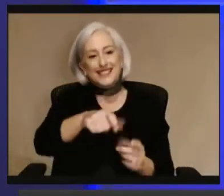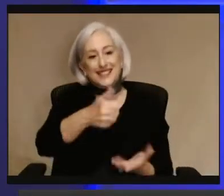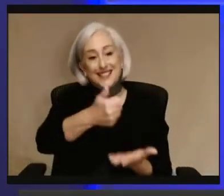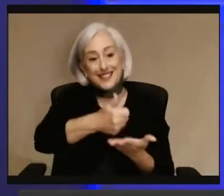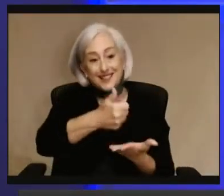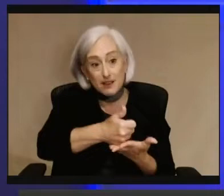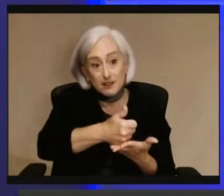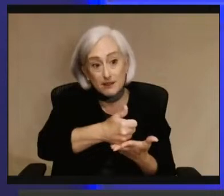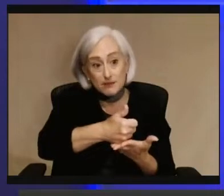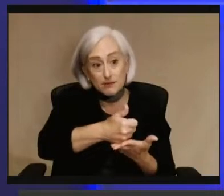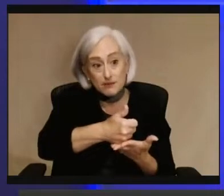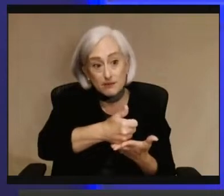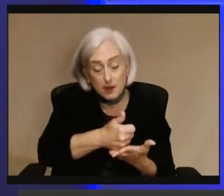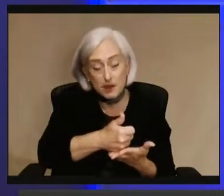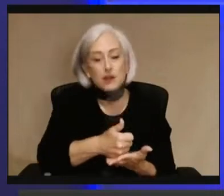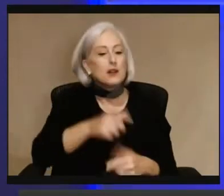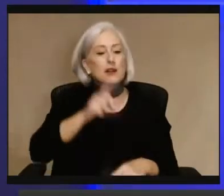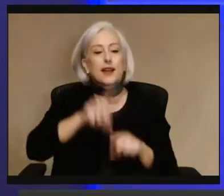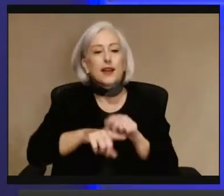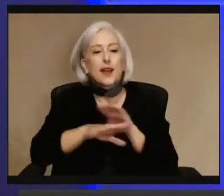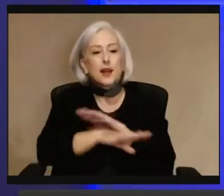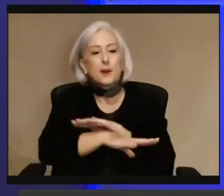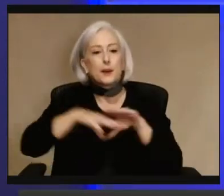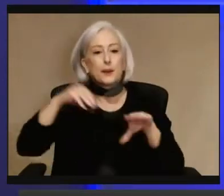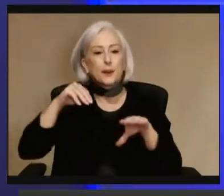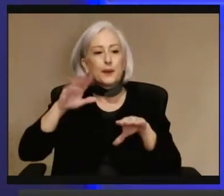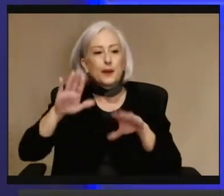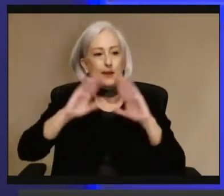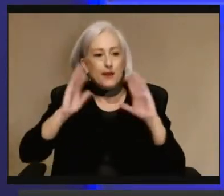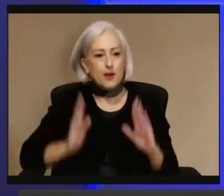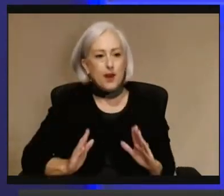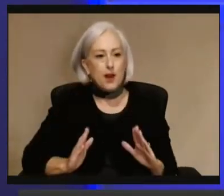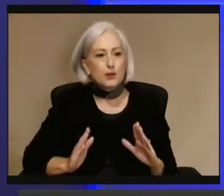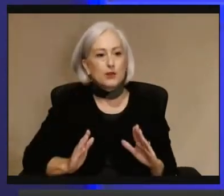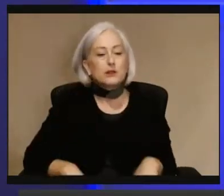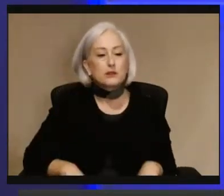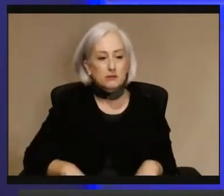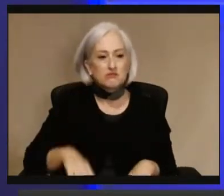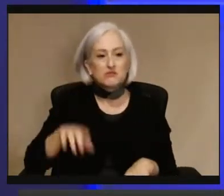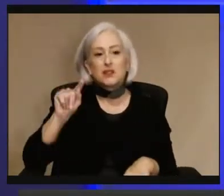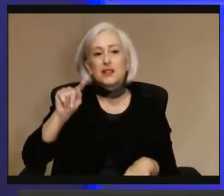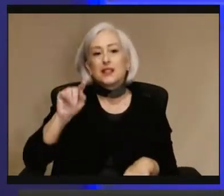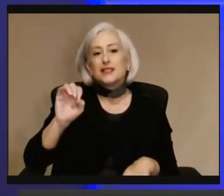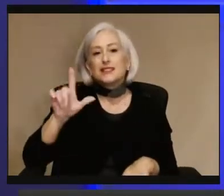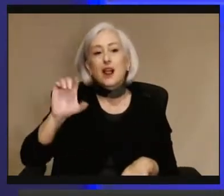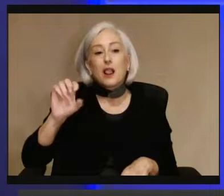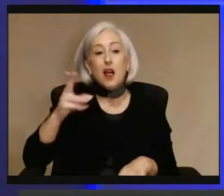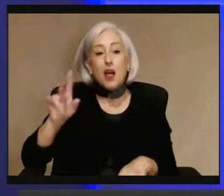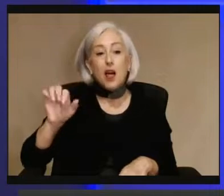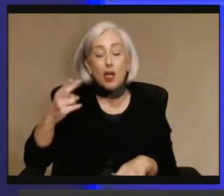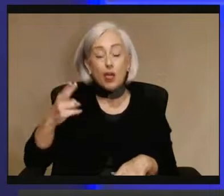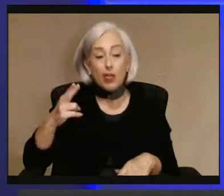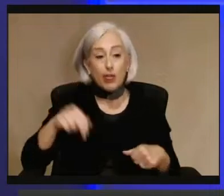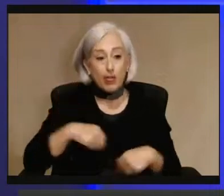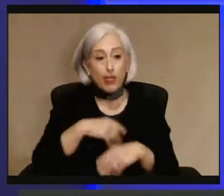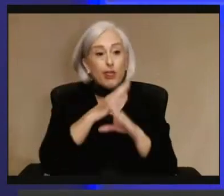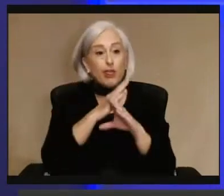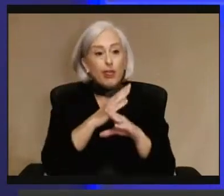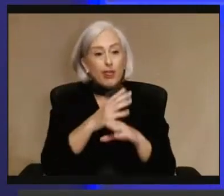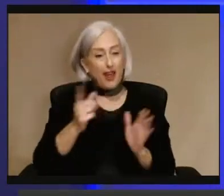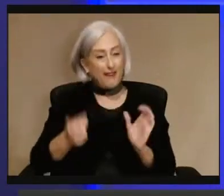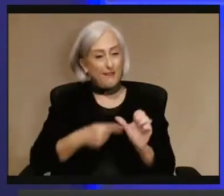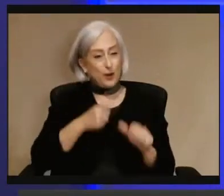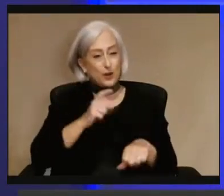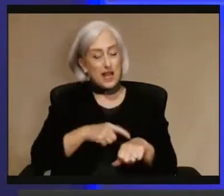that with telehealth, it helps people. At first, they're kind of skittish about it, but it's after they figure out,